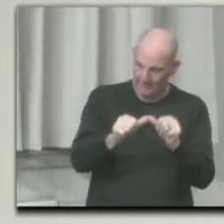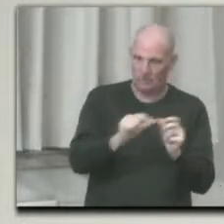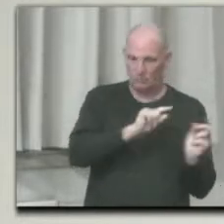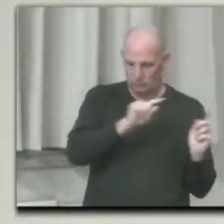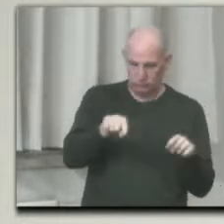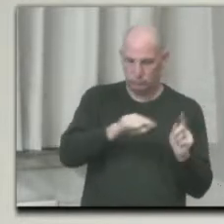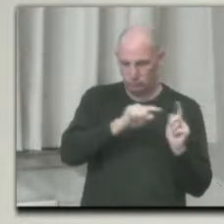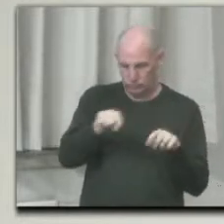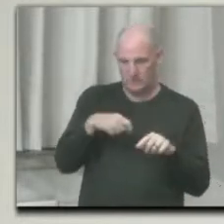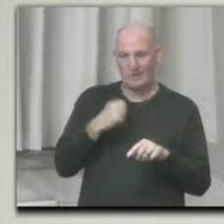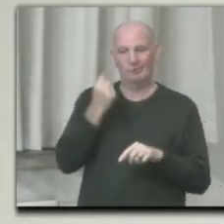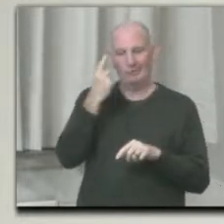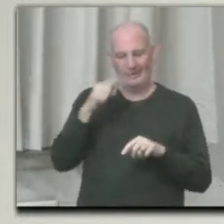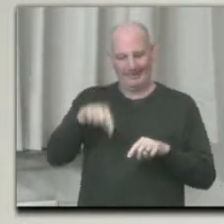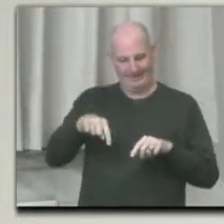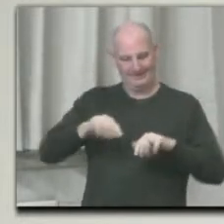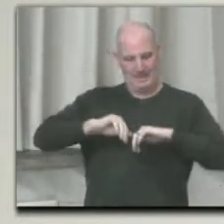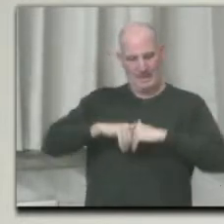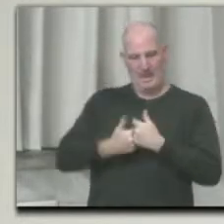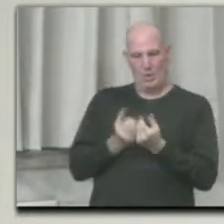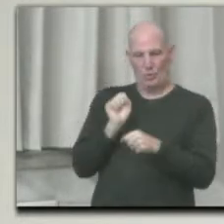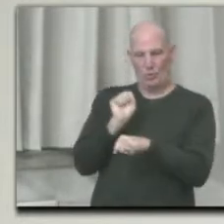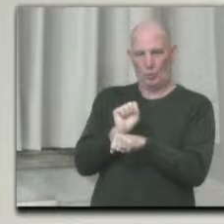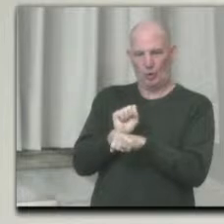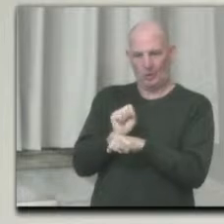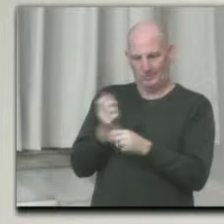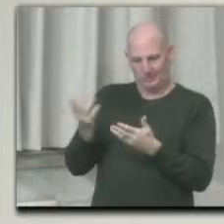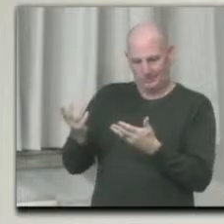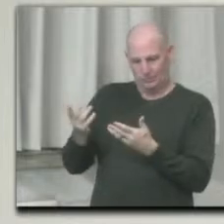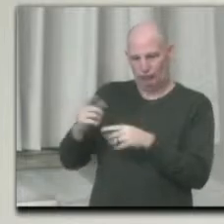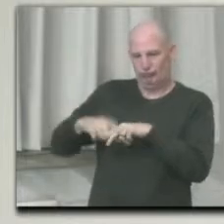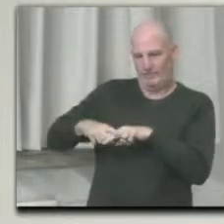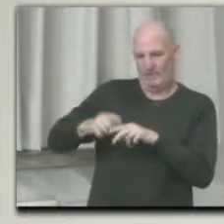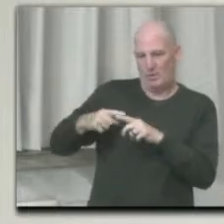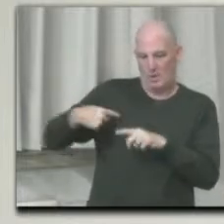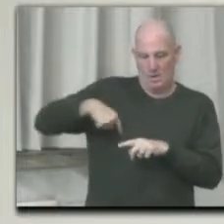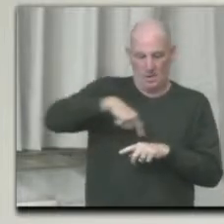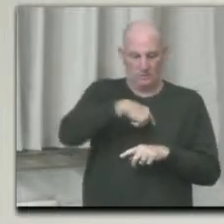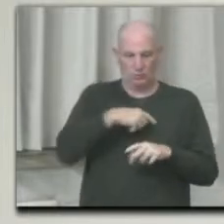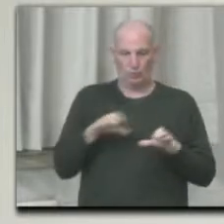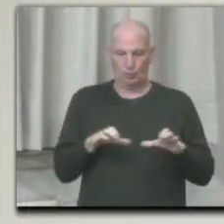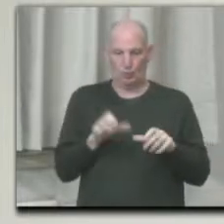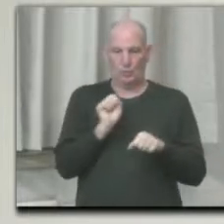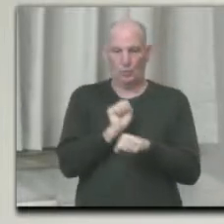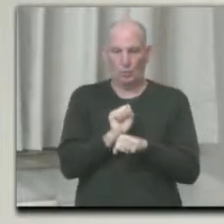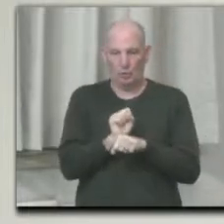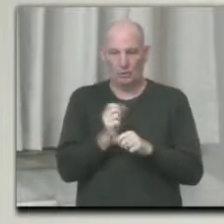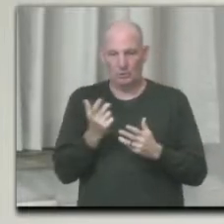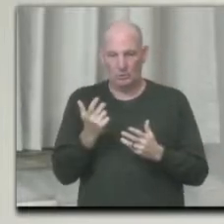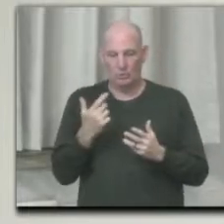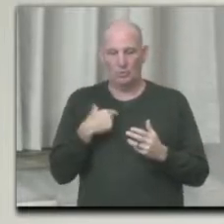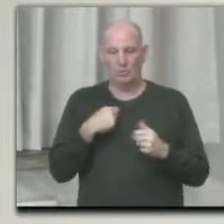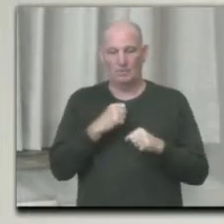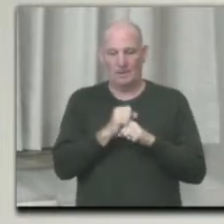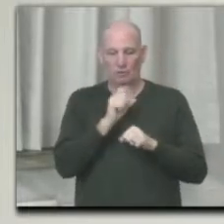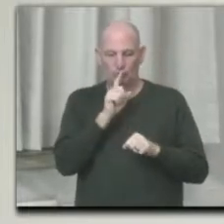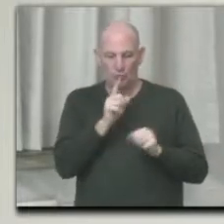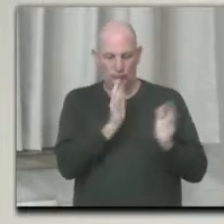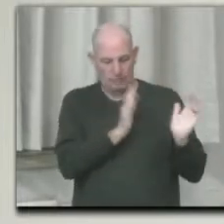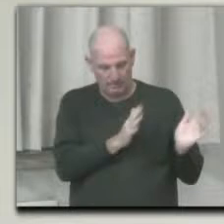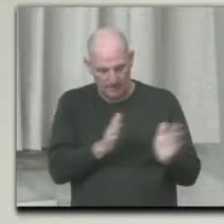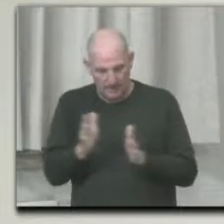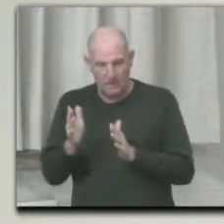is how the work moves forward. Our public and community rely on us to do the board's work. A vote for me would ensure that we are prepared and organized